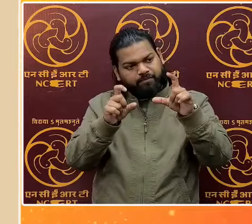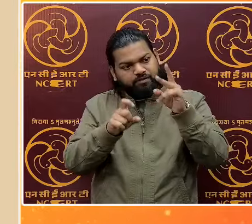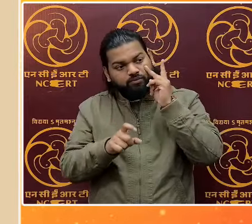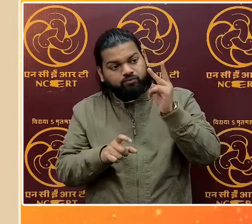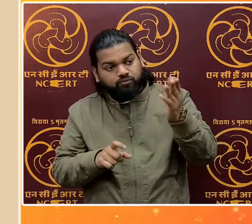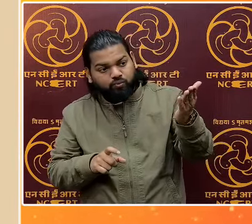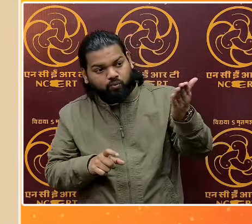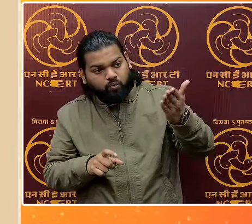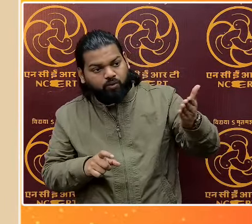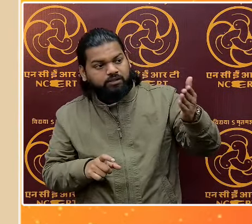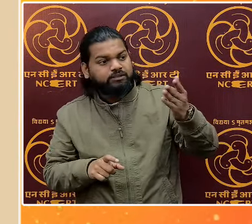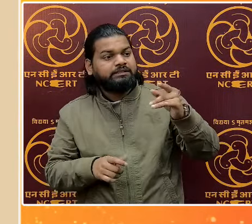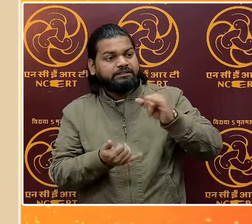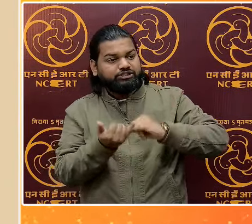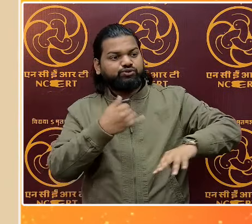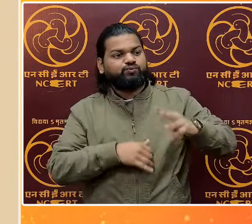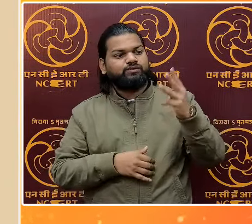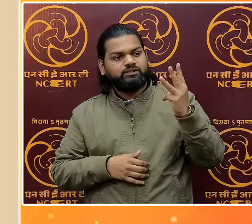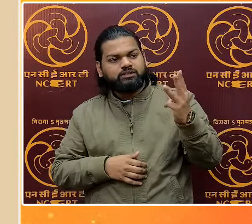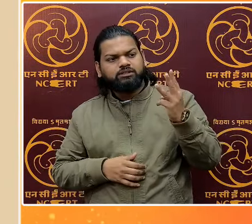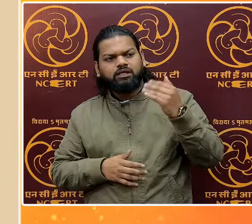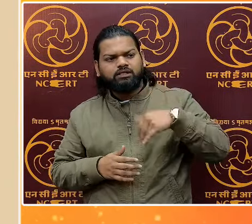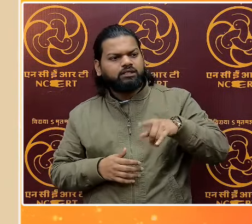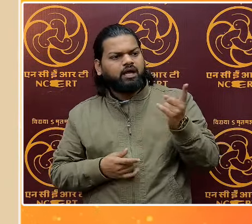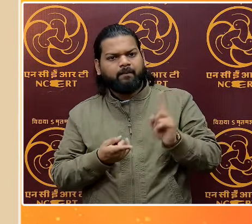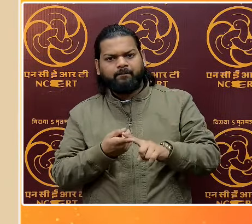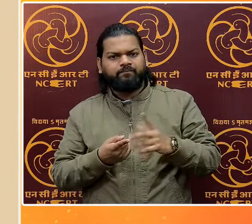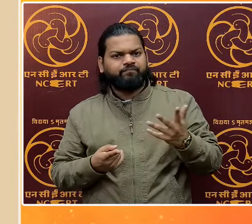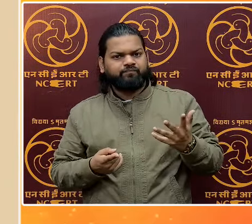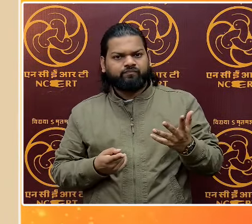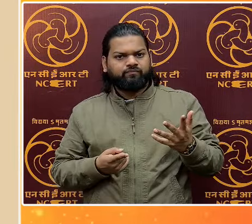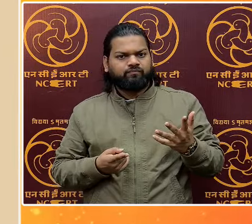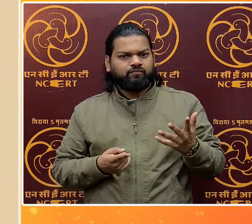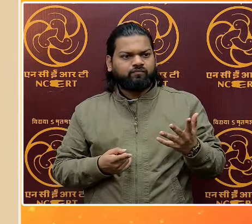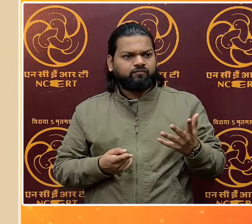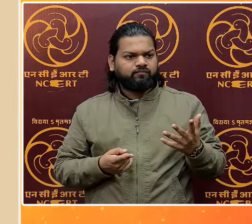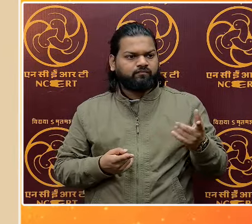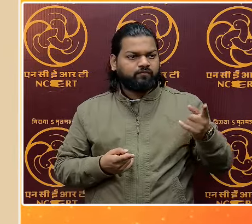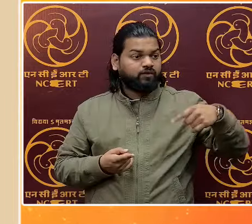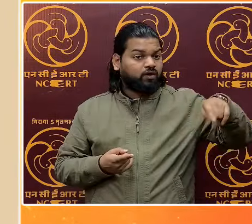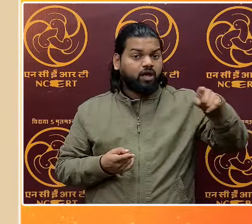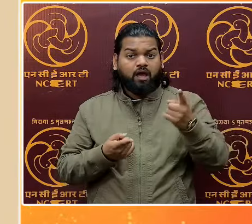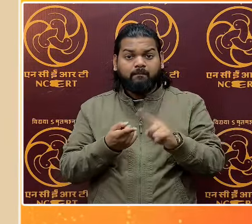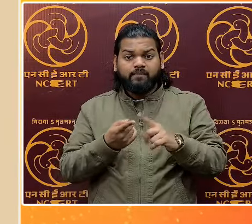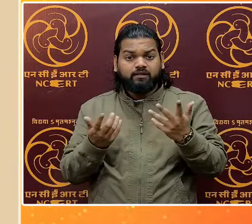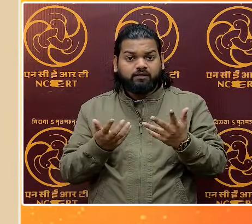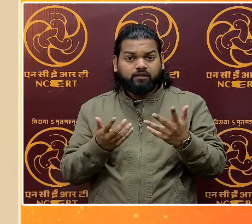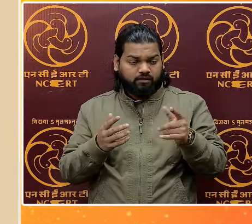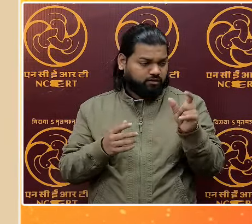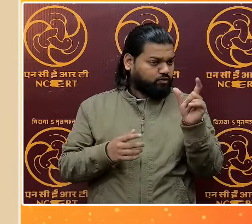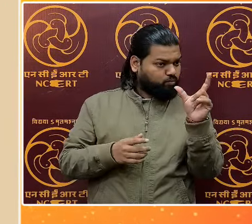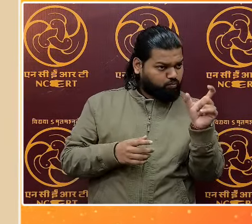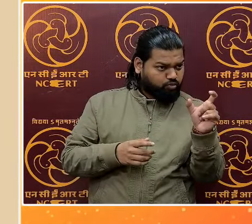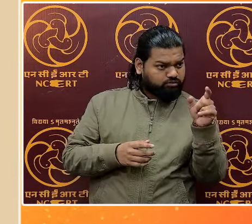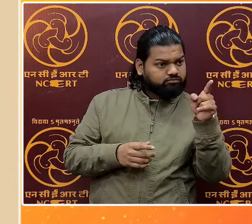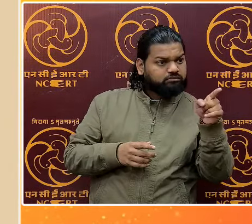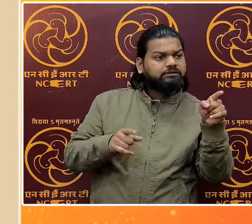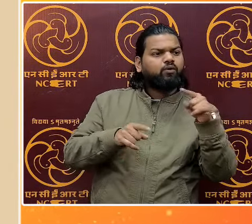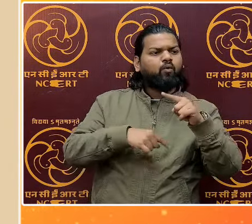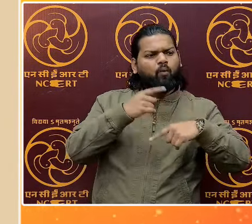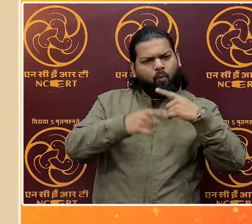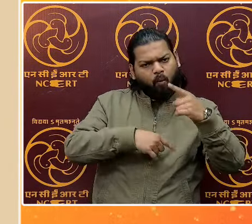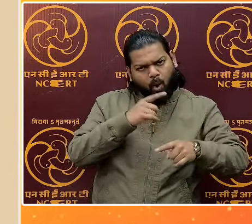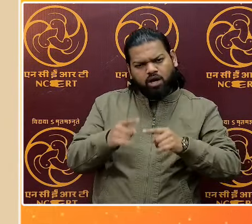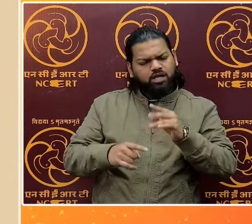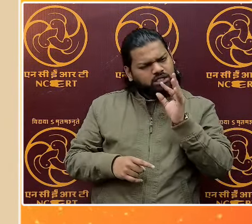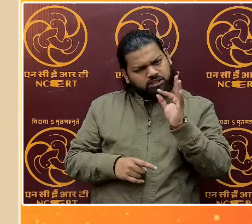of all 3 cases. In this case with concave lens, what is happening? The image form is always